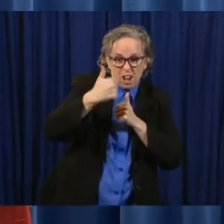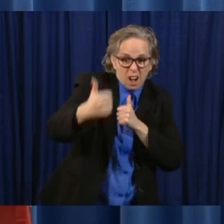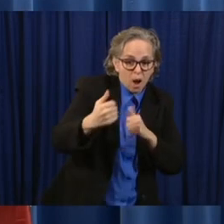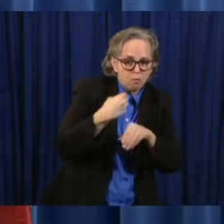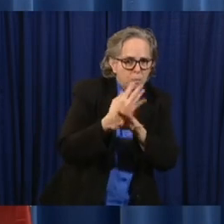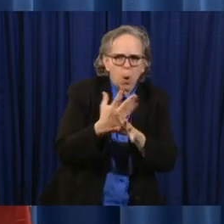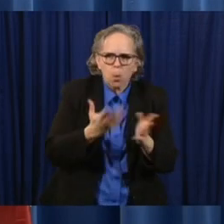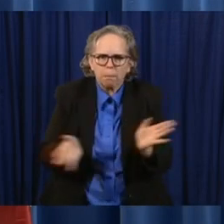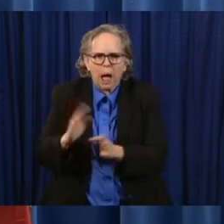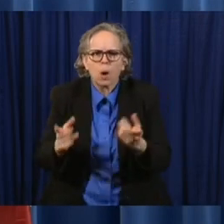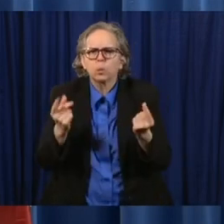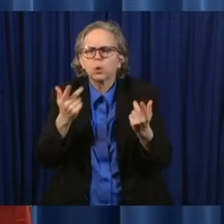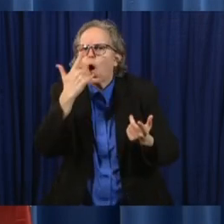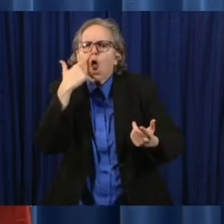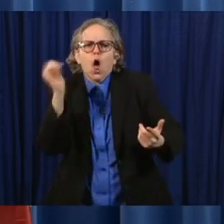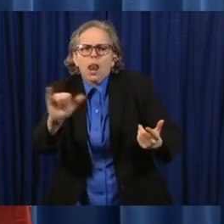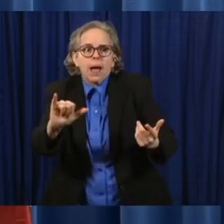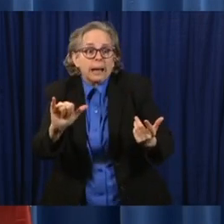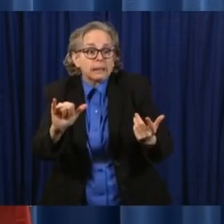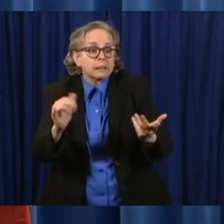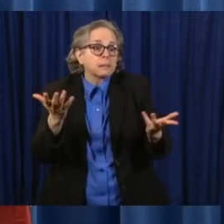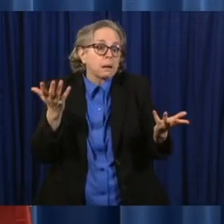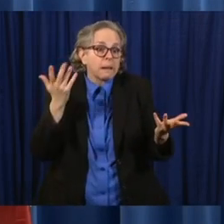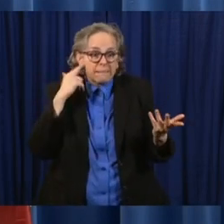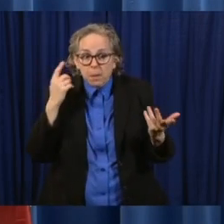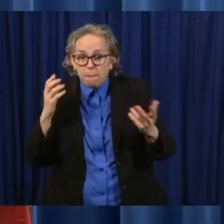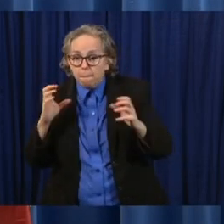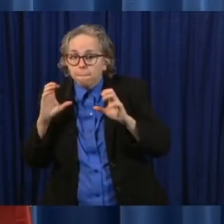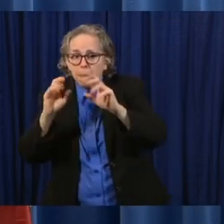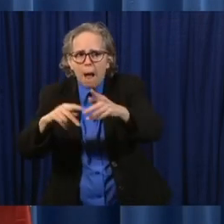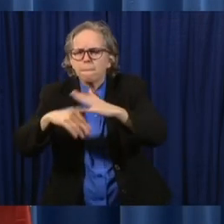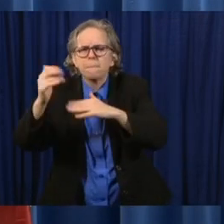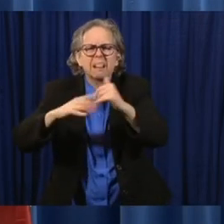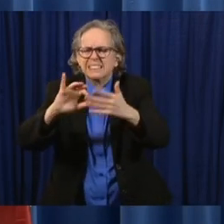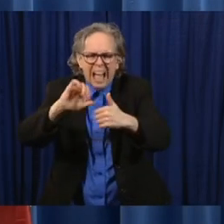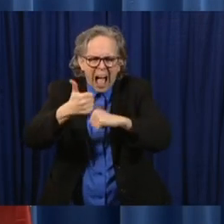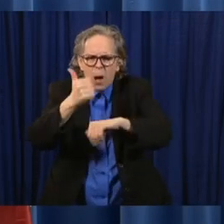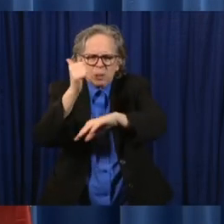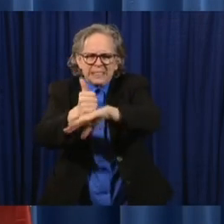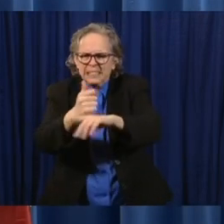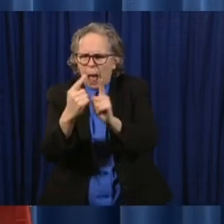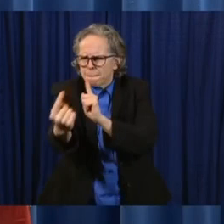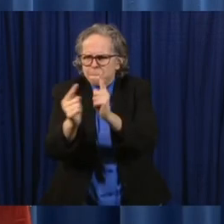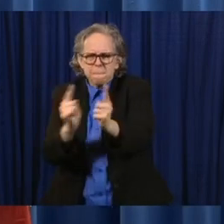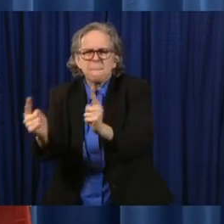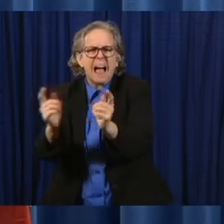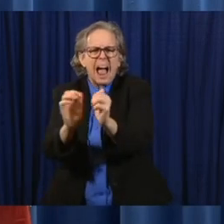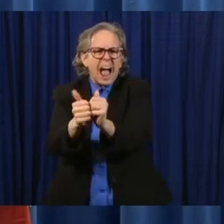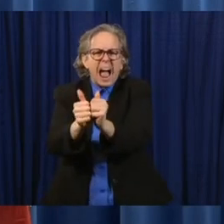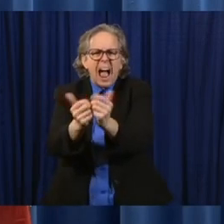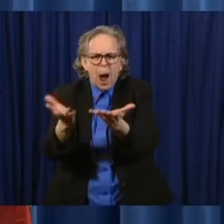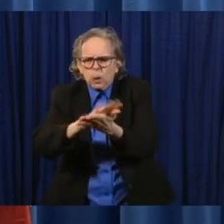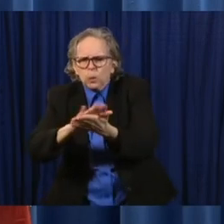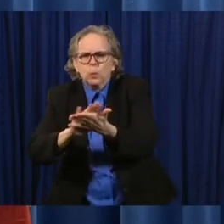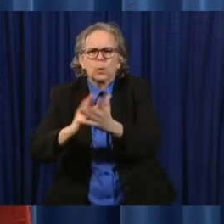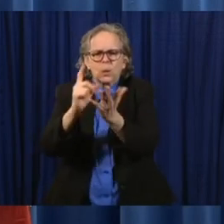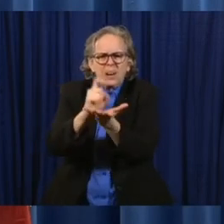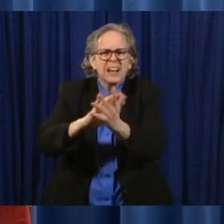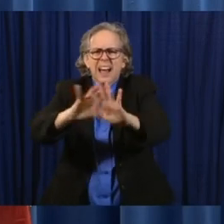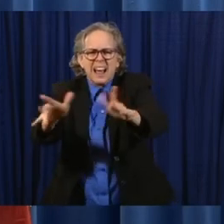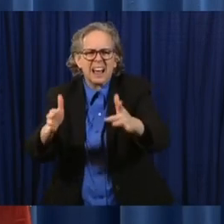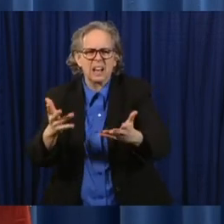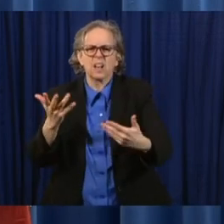social distancing and to run the school as well. So I applaud them for